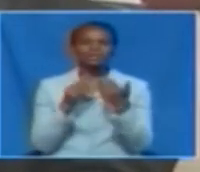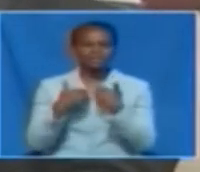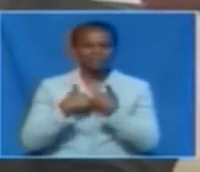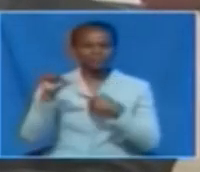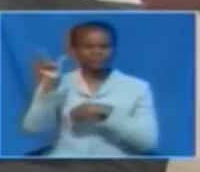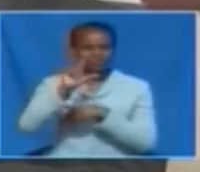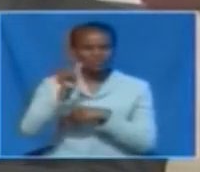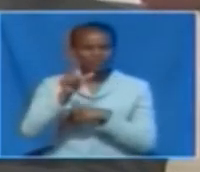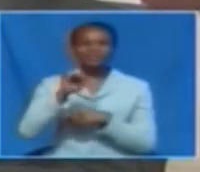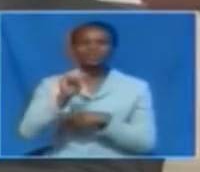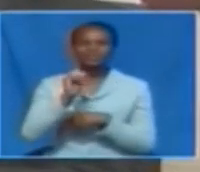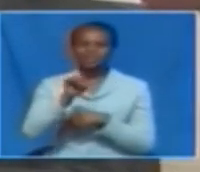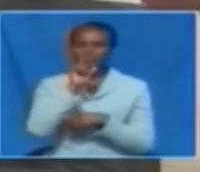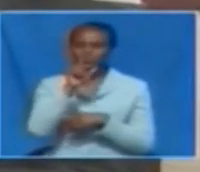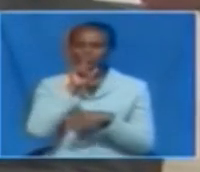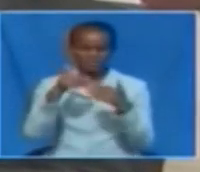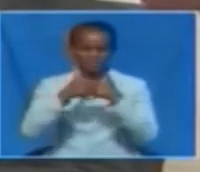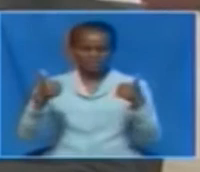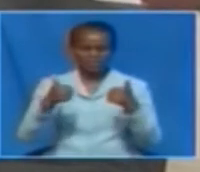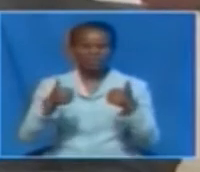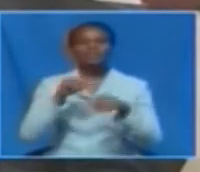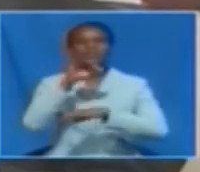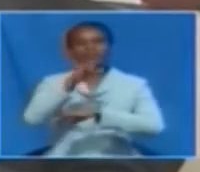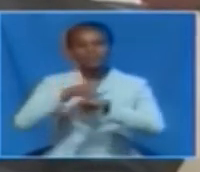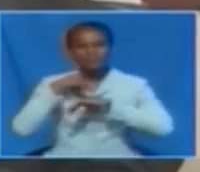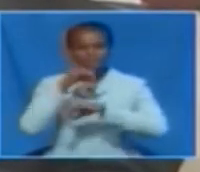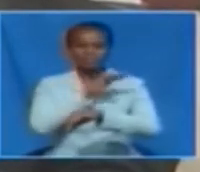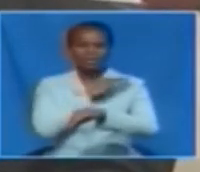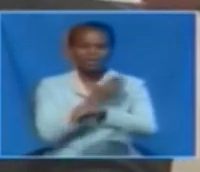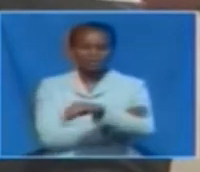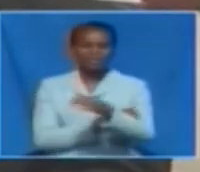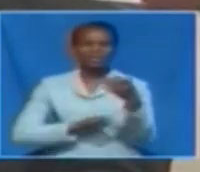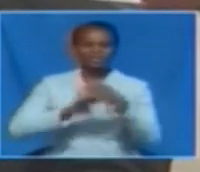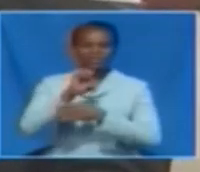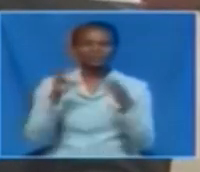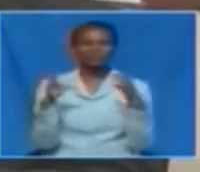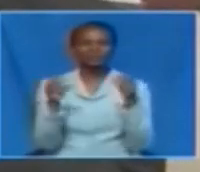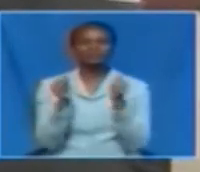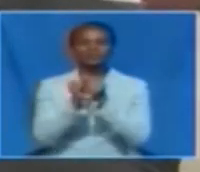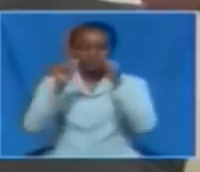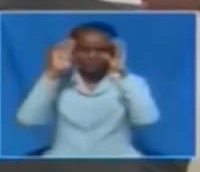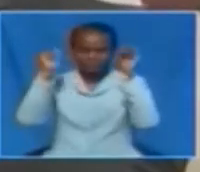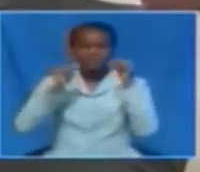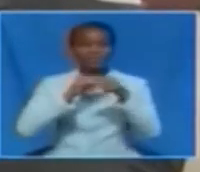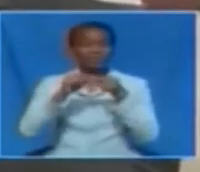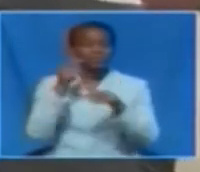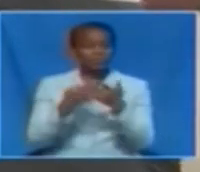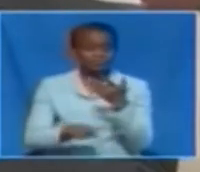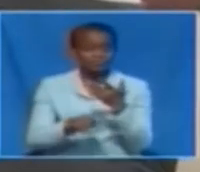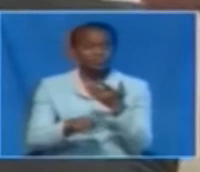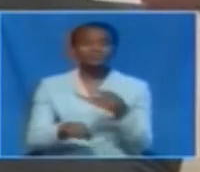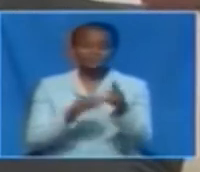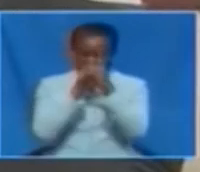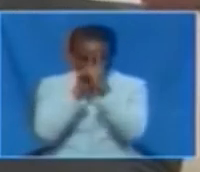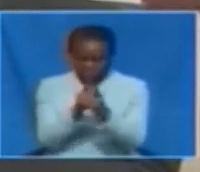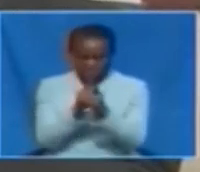MMD separates and divides powers between the National Executive Committee and the presidency, meaning that any